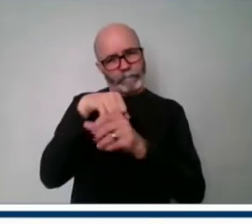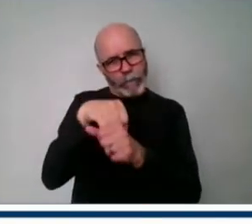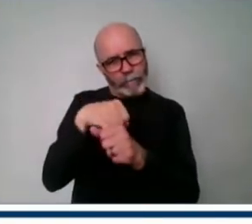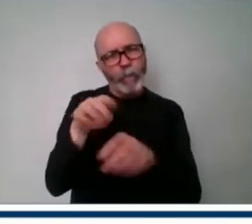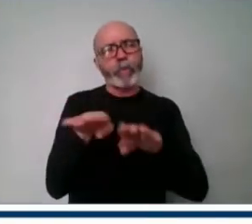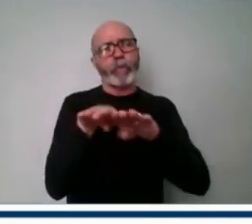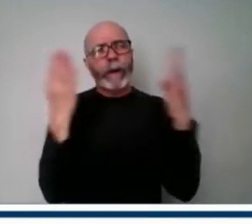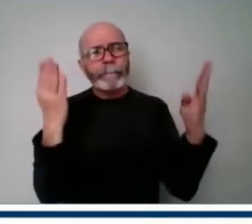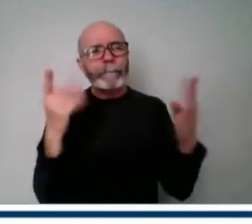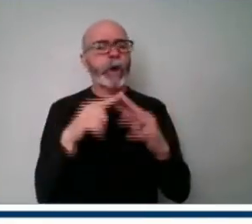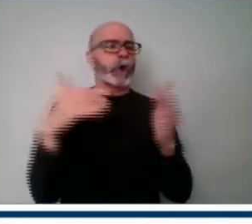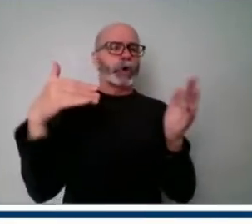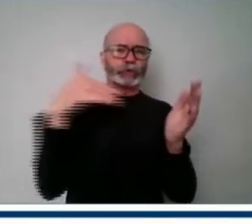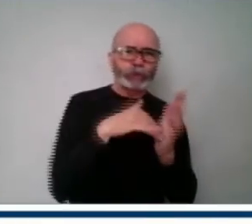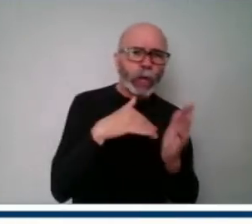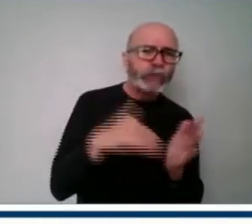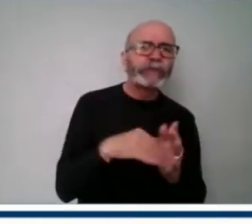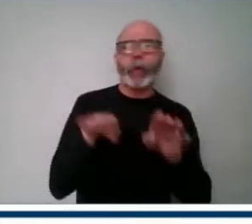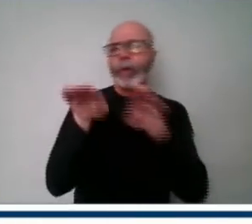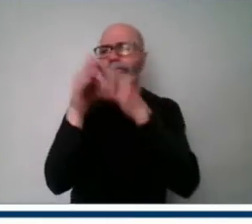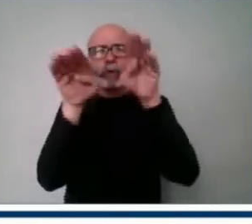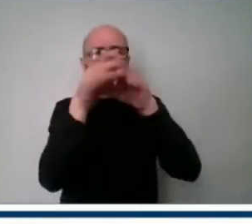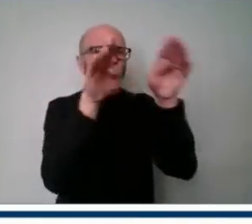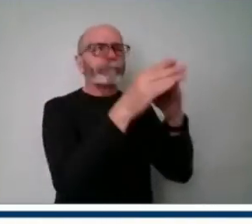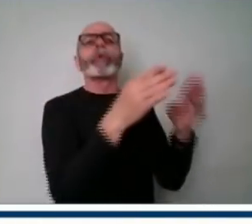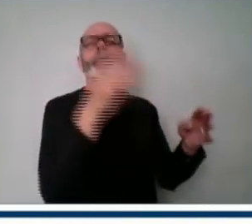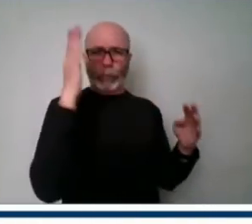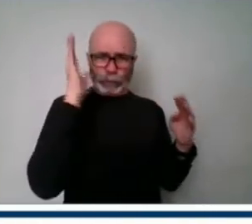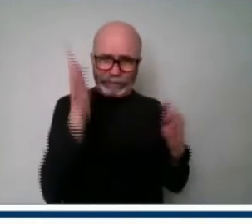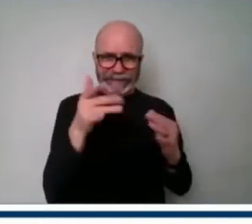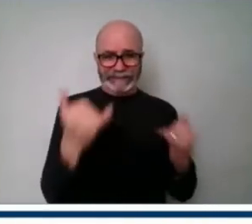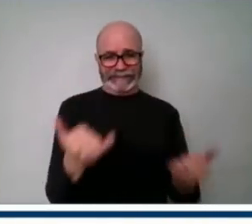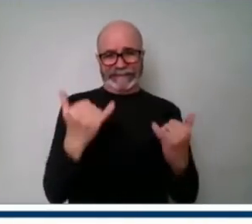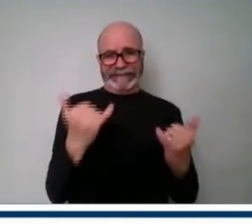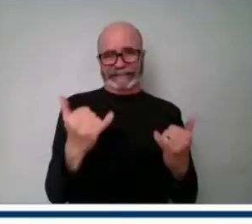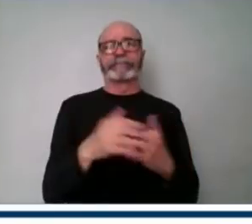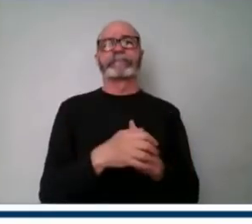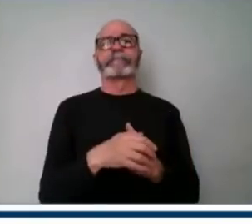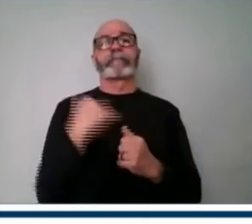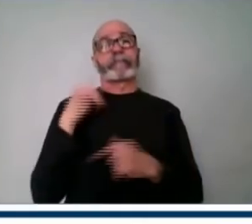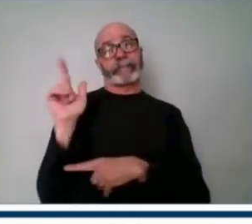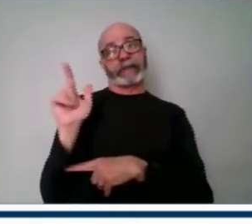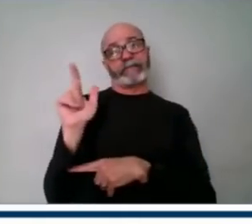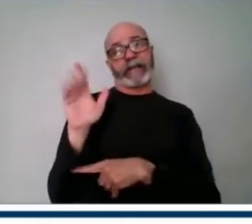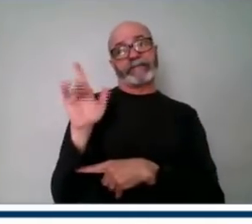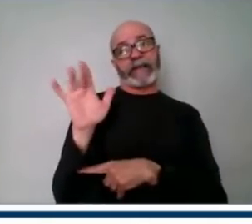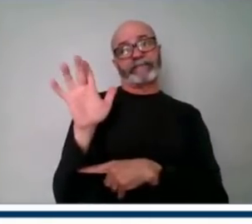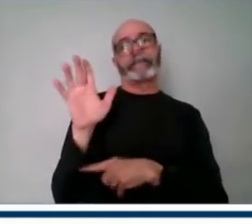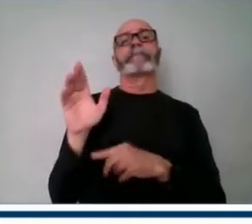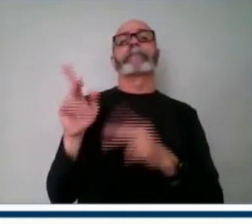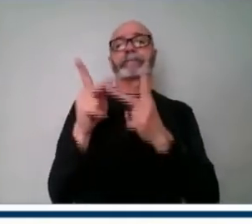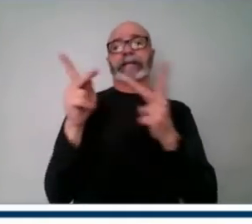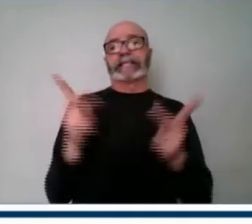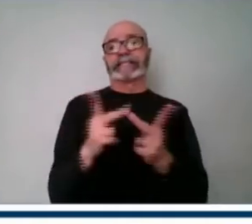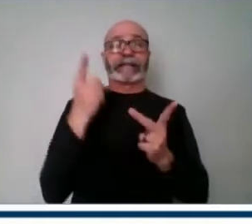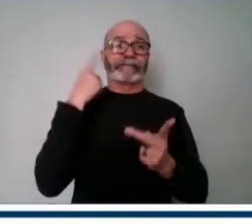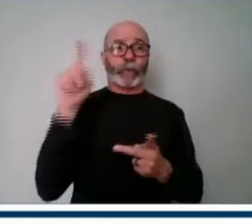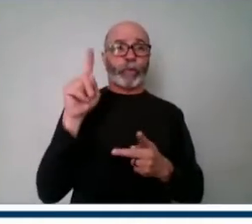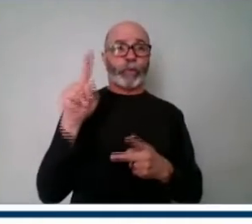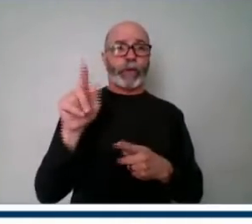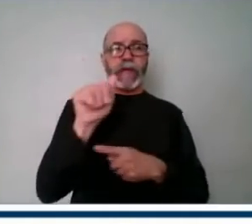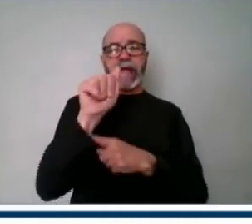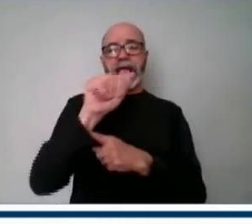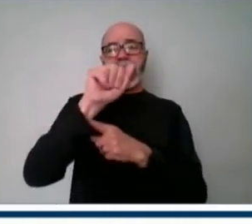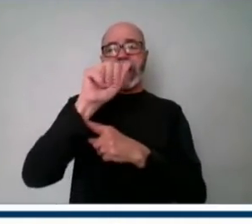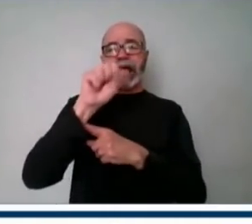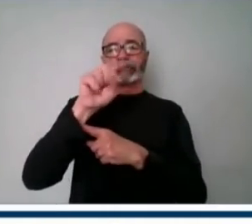a number of locations. Starting, we had 25 for AstraZeneca, and we're adding more in the coming weeks. And part